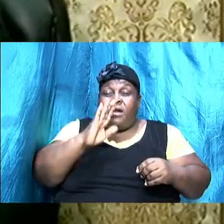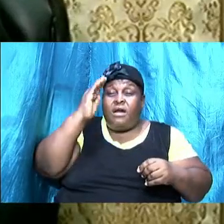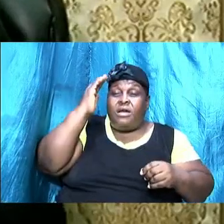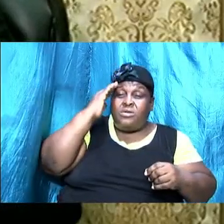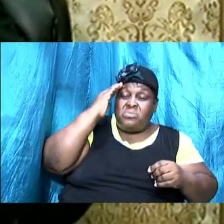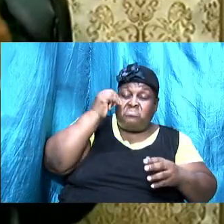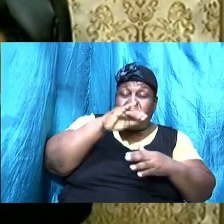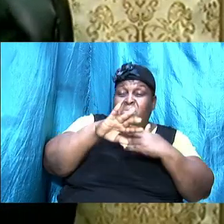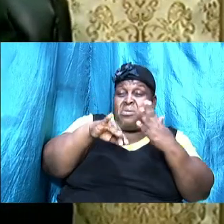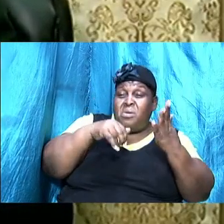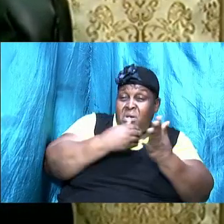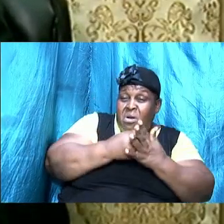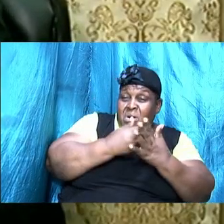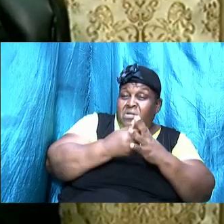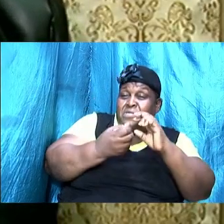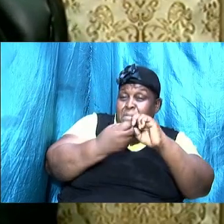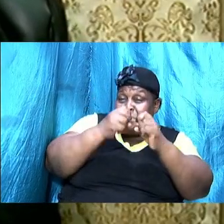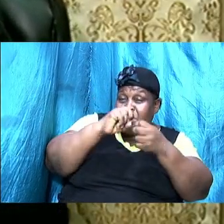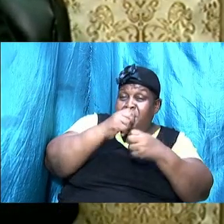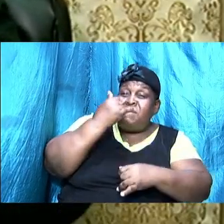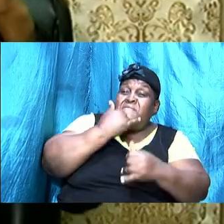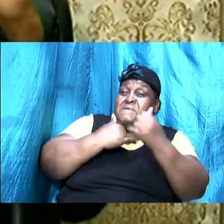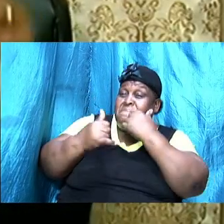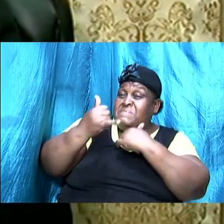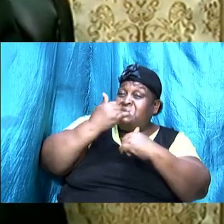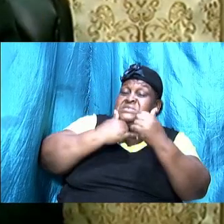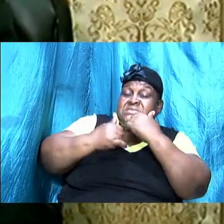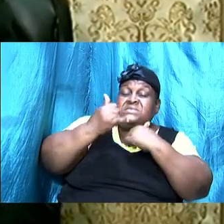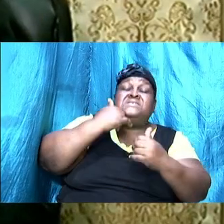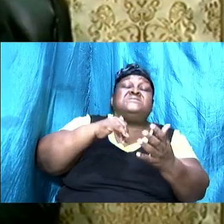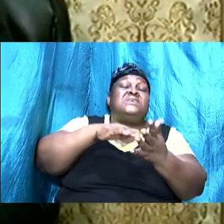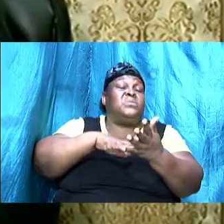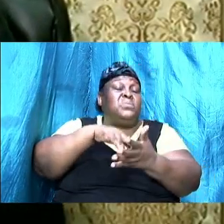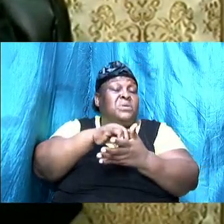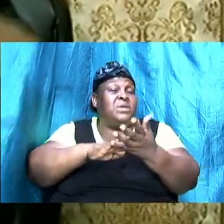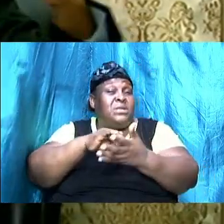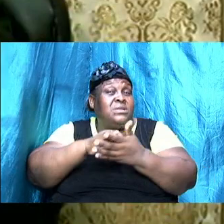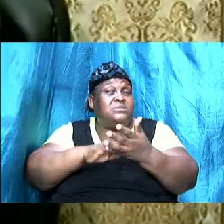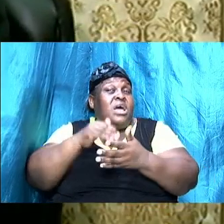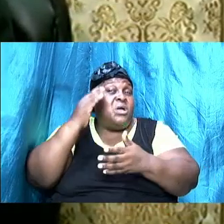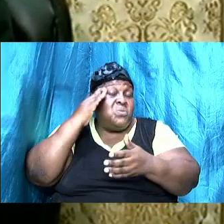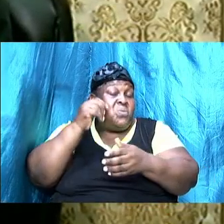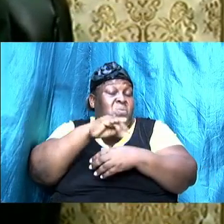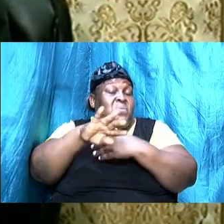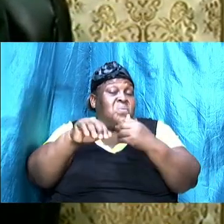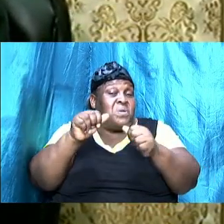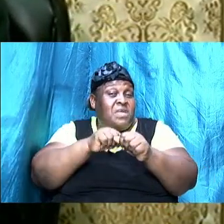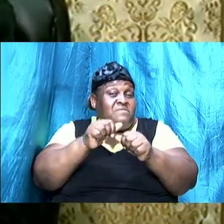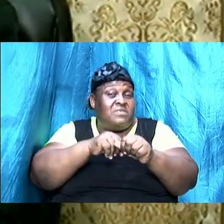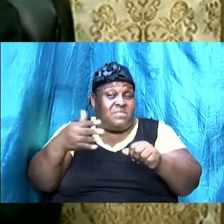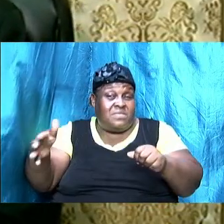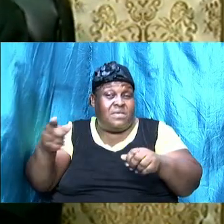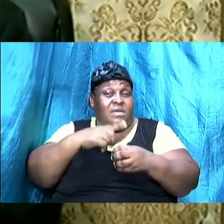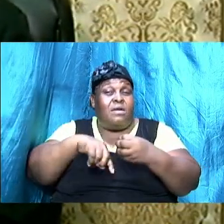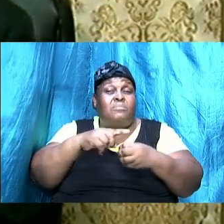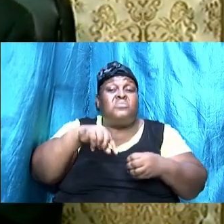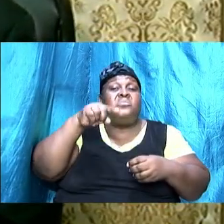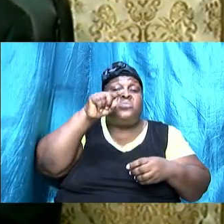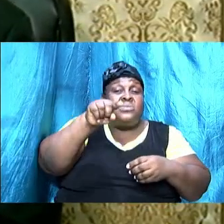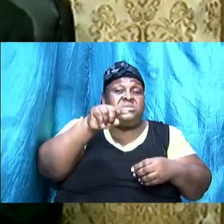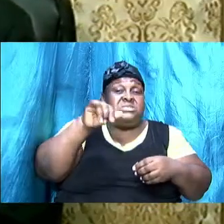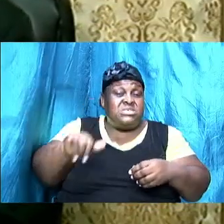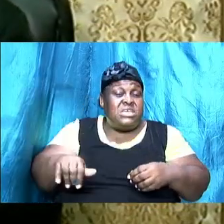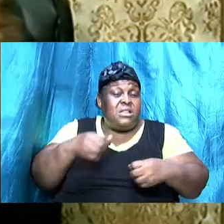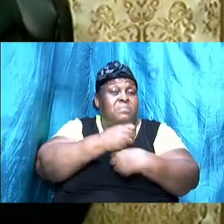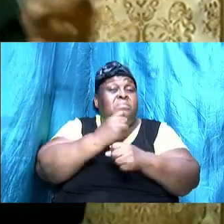the shortcomings and he knew all the weaknesses and he knew everything about you. And he still allowed you to get married and then say